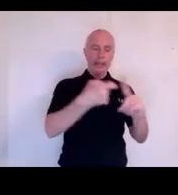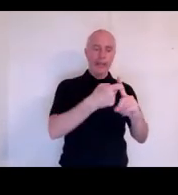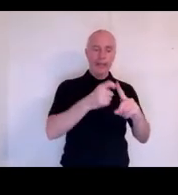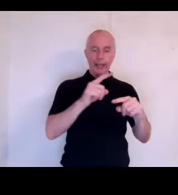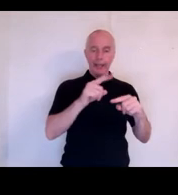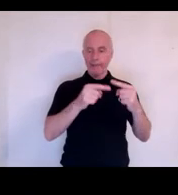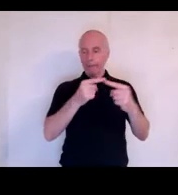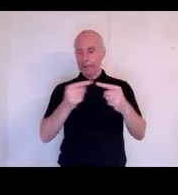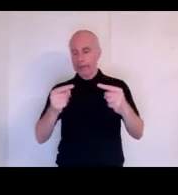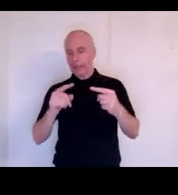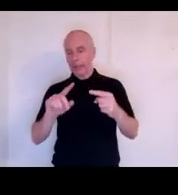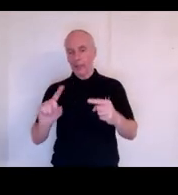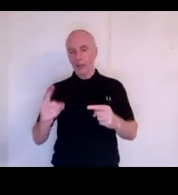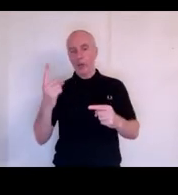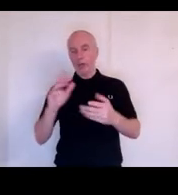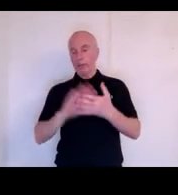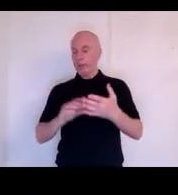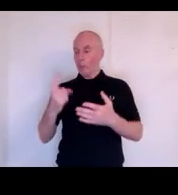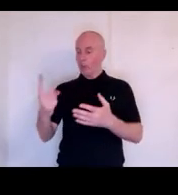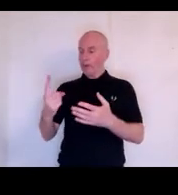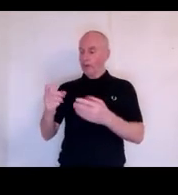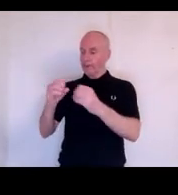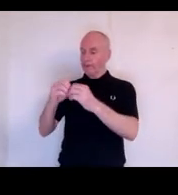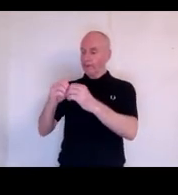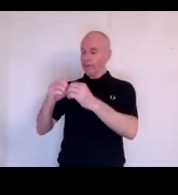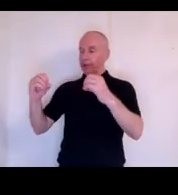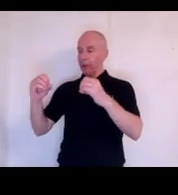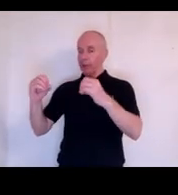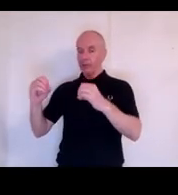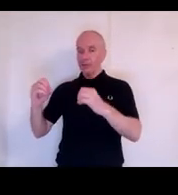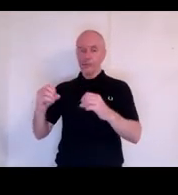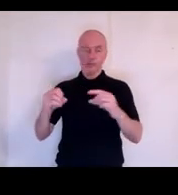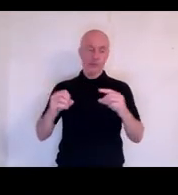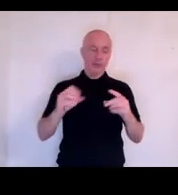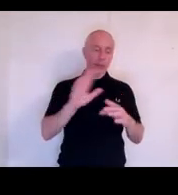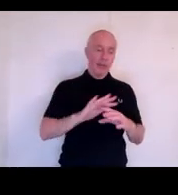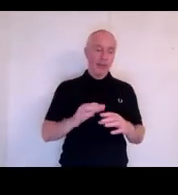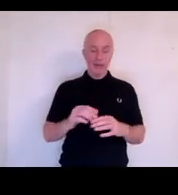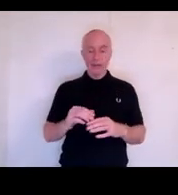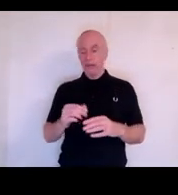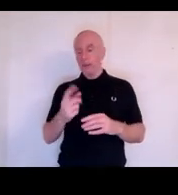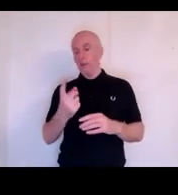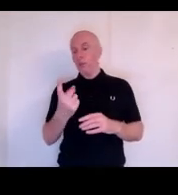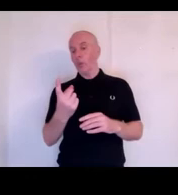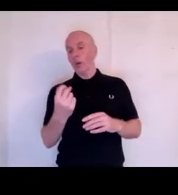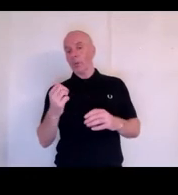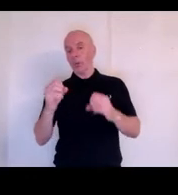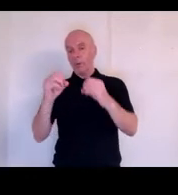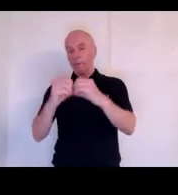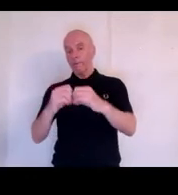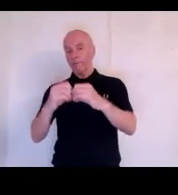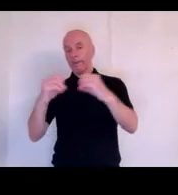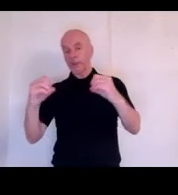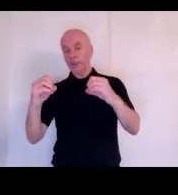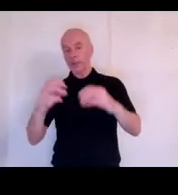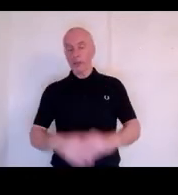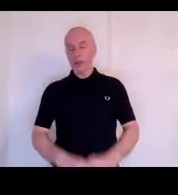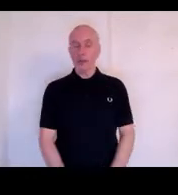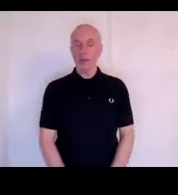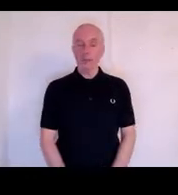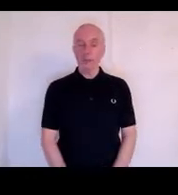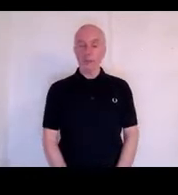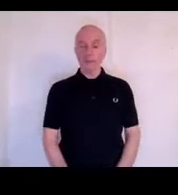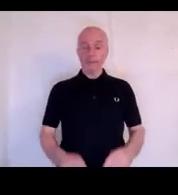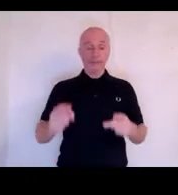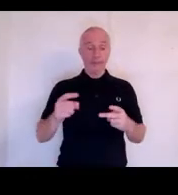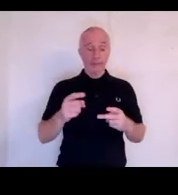for every one fission event, it induces about one more fission event. And to do that, we're combining factors